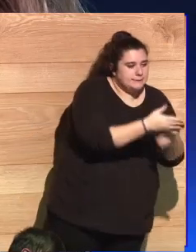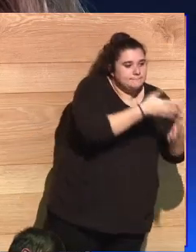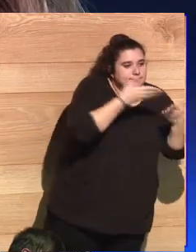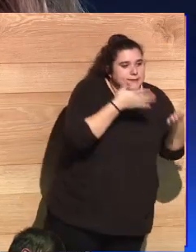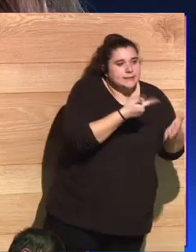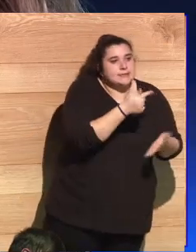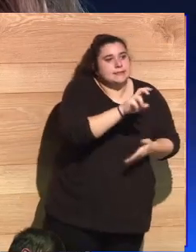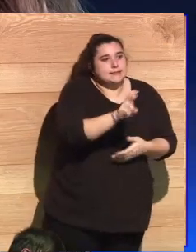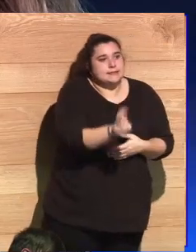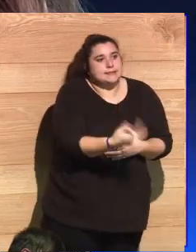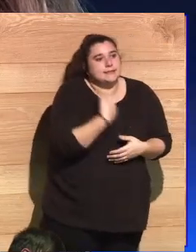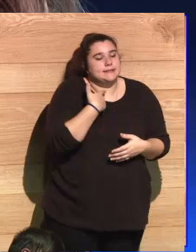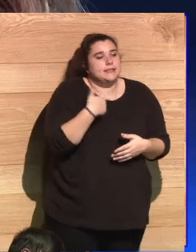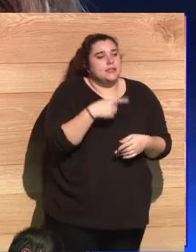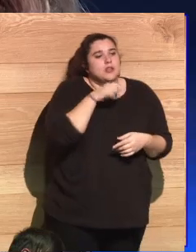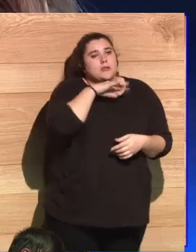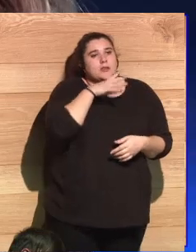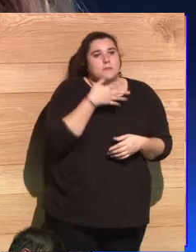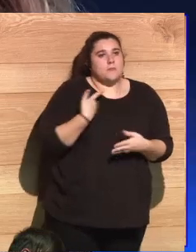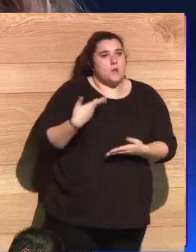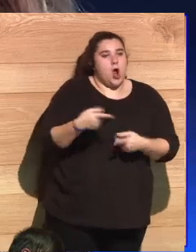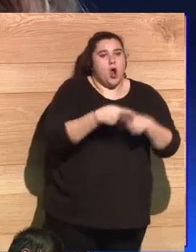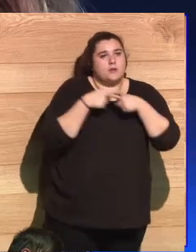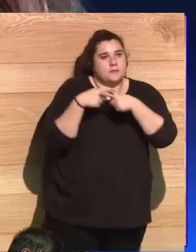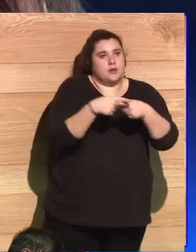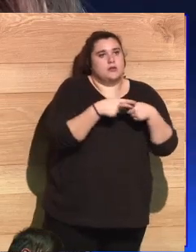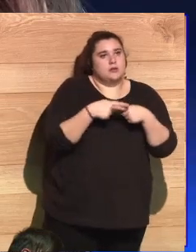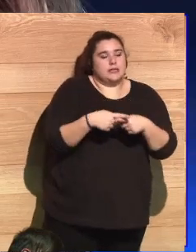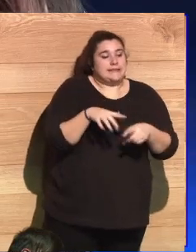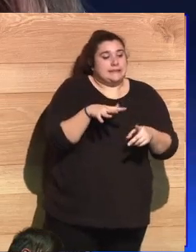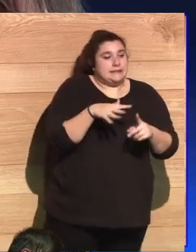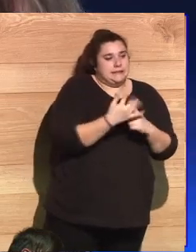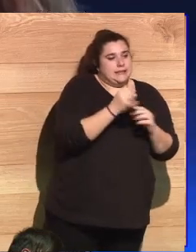in my lifetime, but what can I say? Here I am.